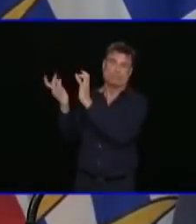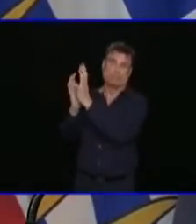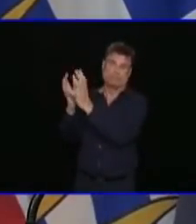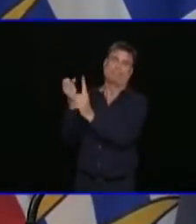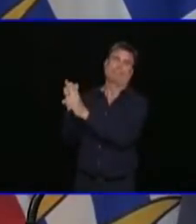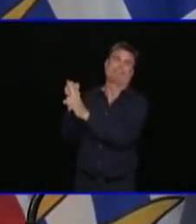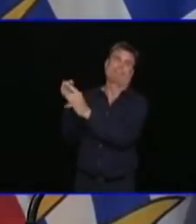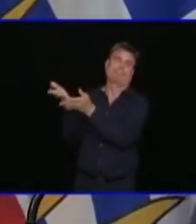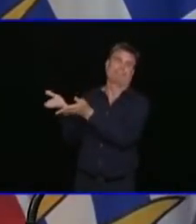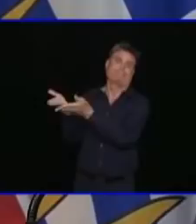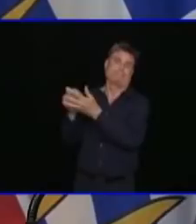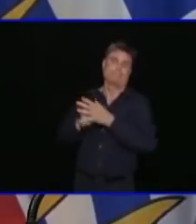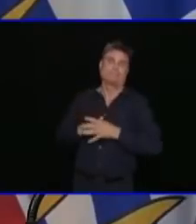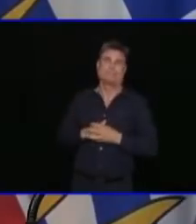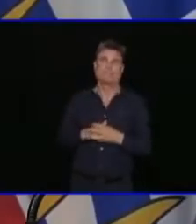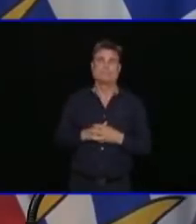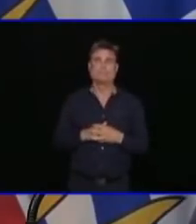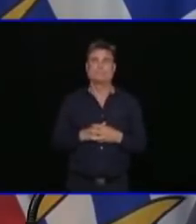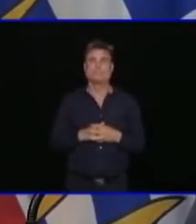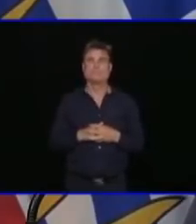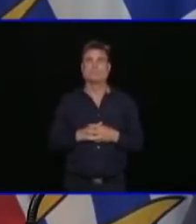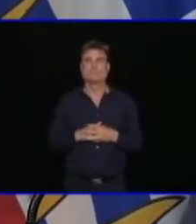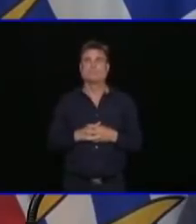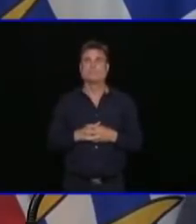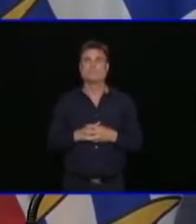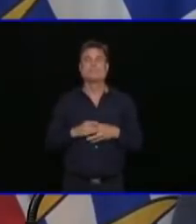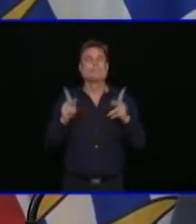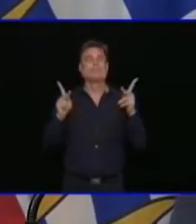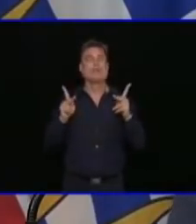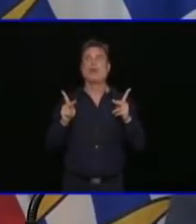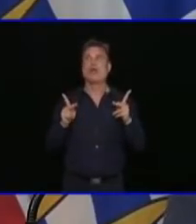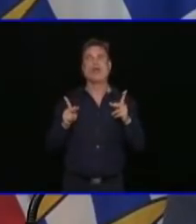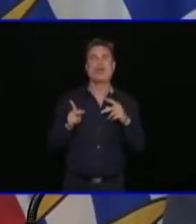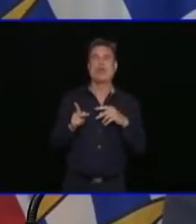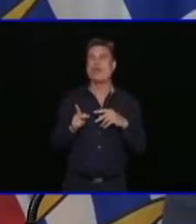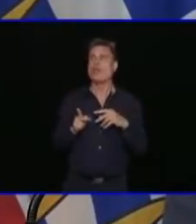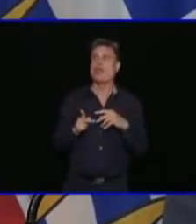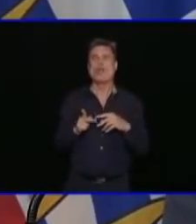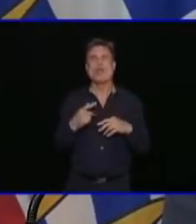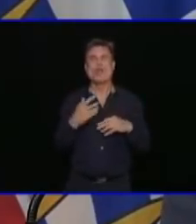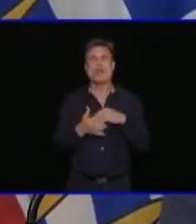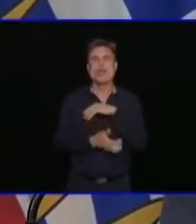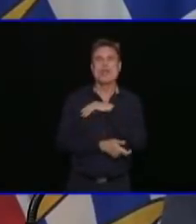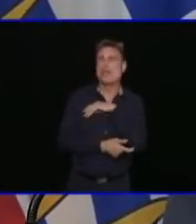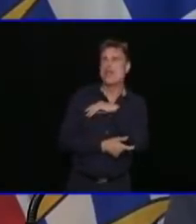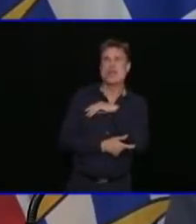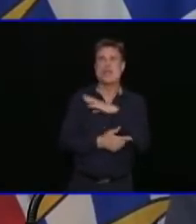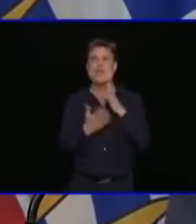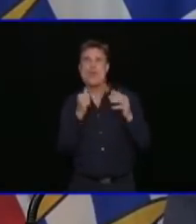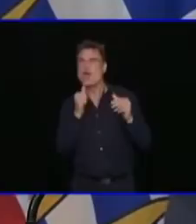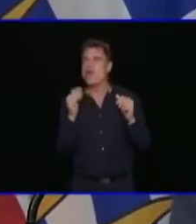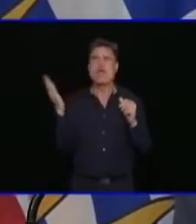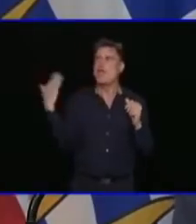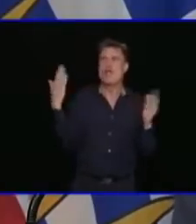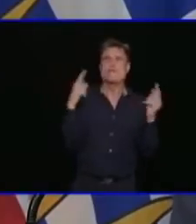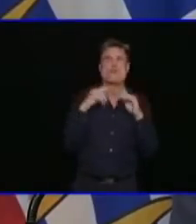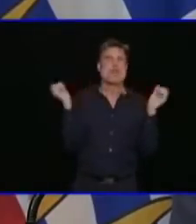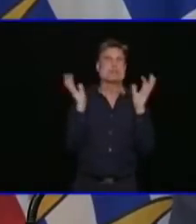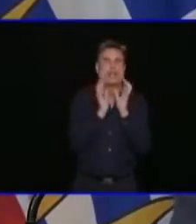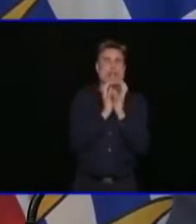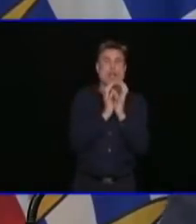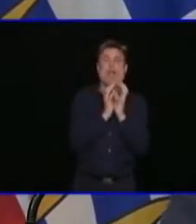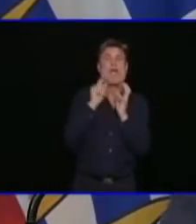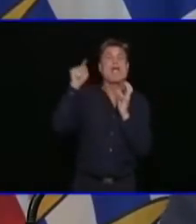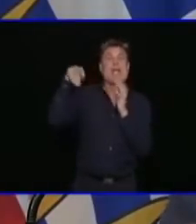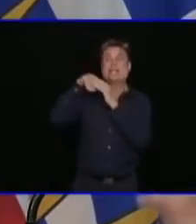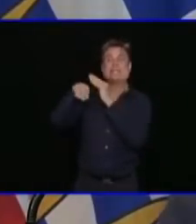those inside places like restaurants and pubs where we know it puts people at risk, including the people who are working there. So